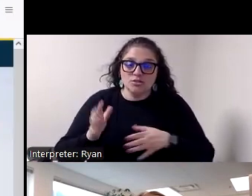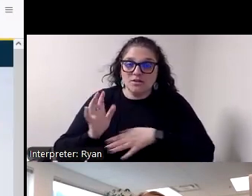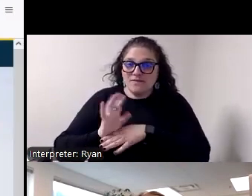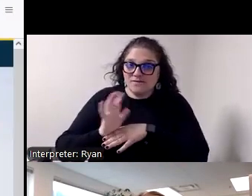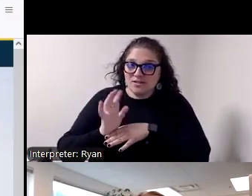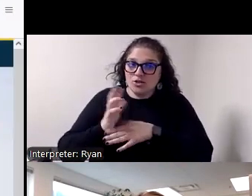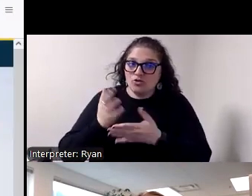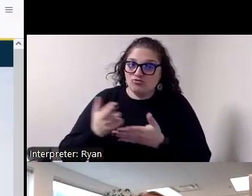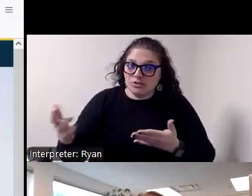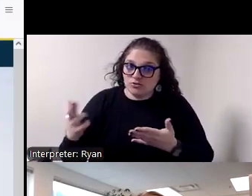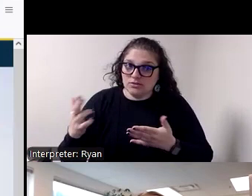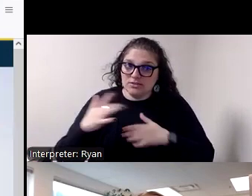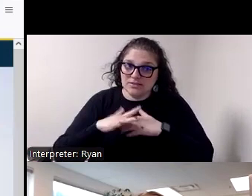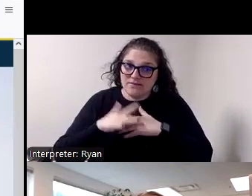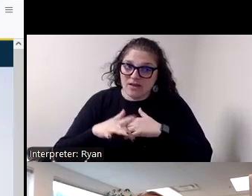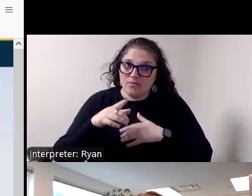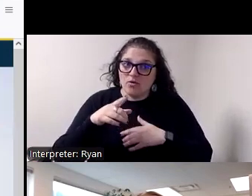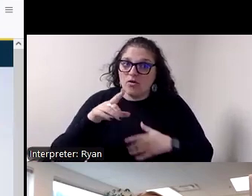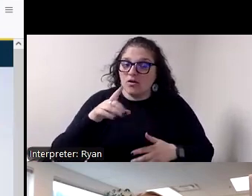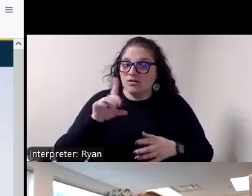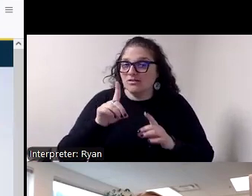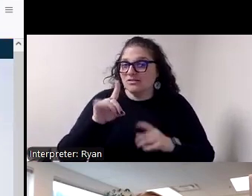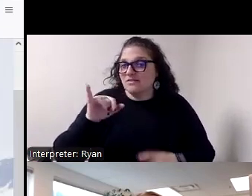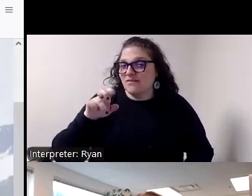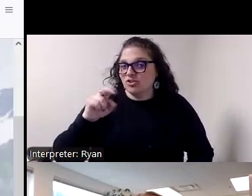and resources, and I will add that